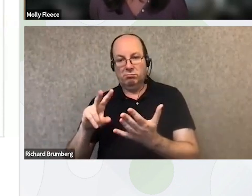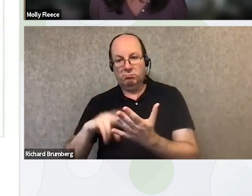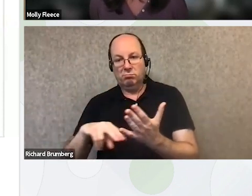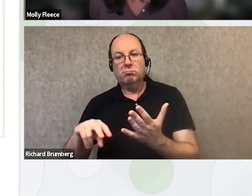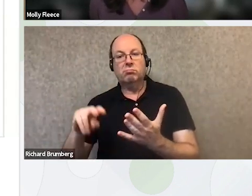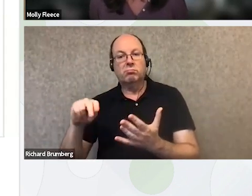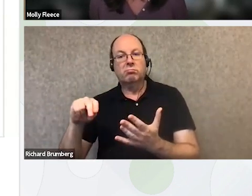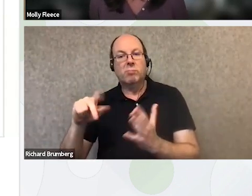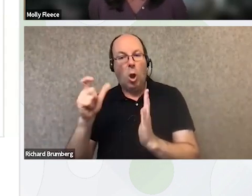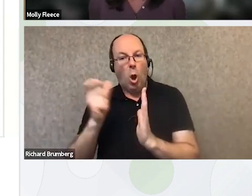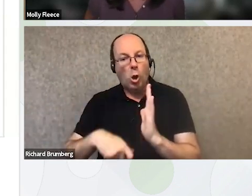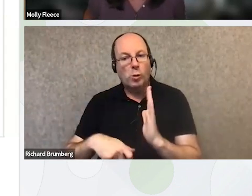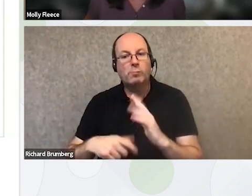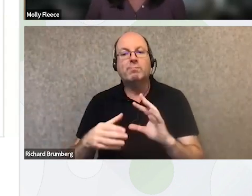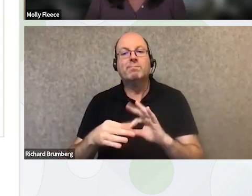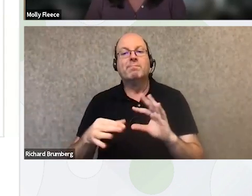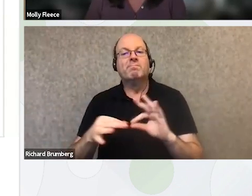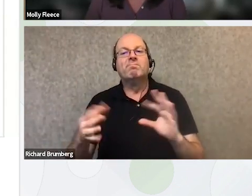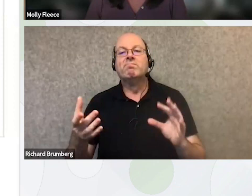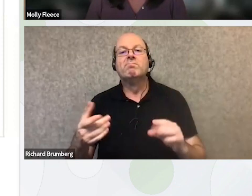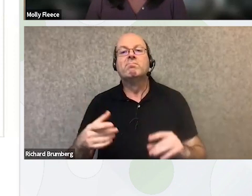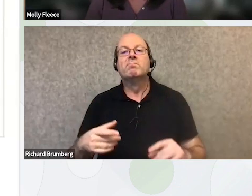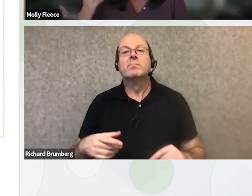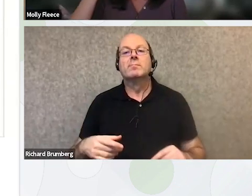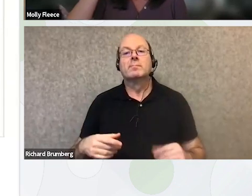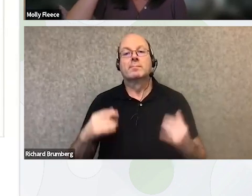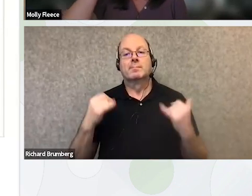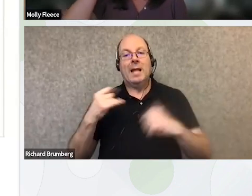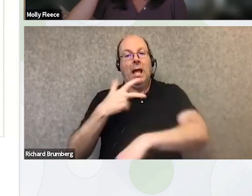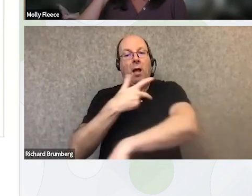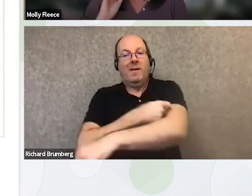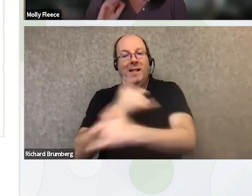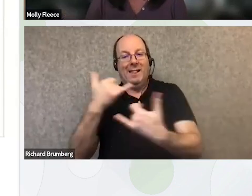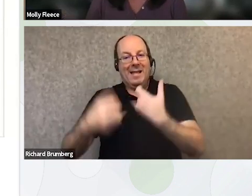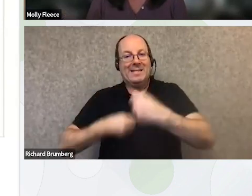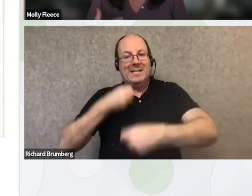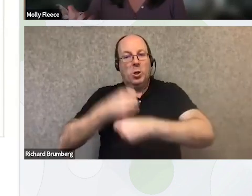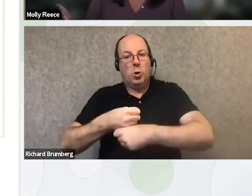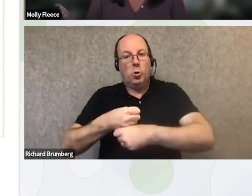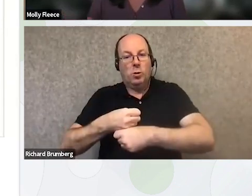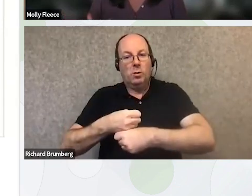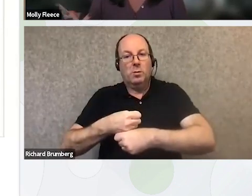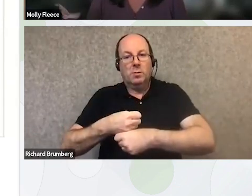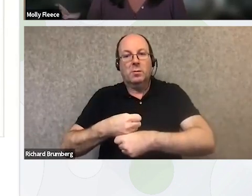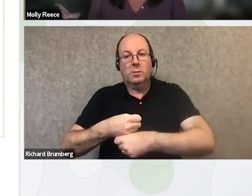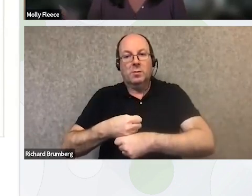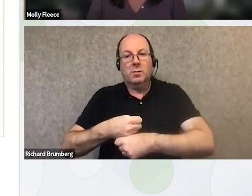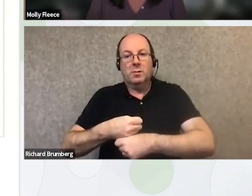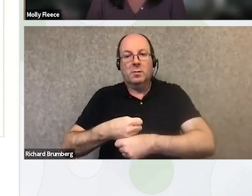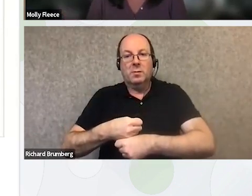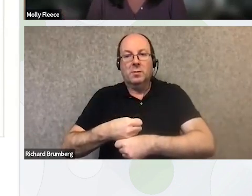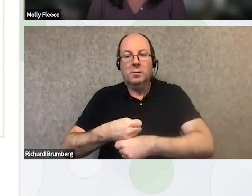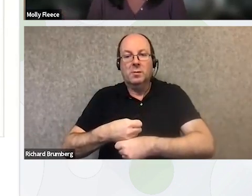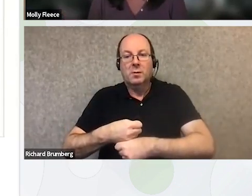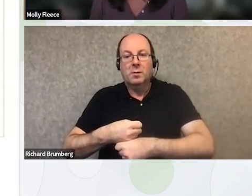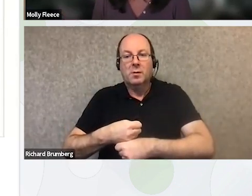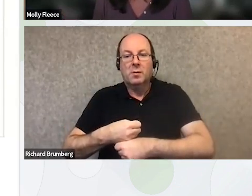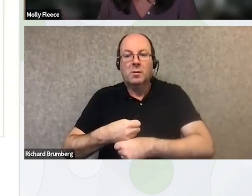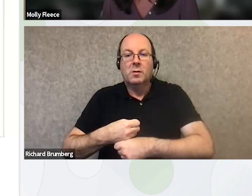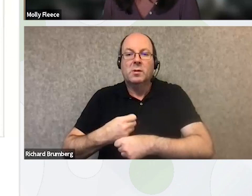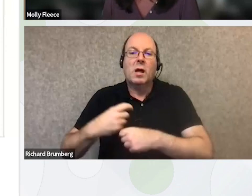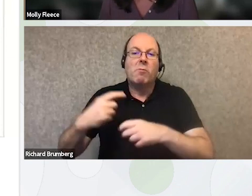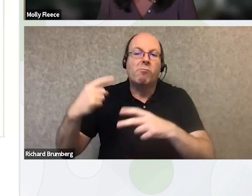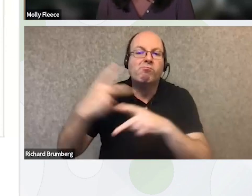where the first estimates about the vaccine effectiveness for this year have been made or postulated based on what